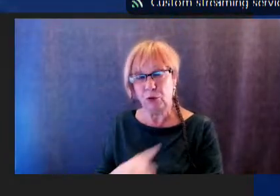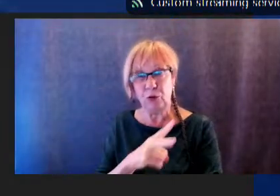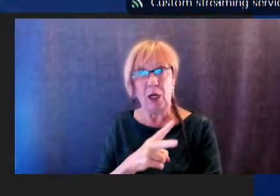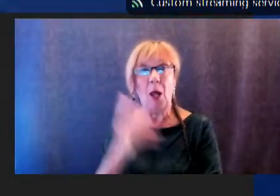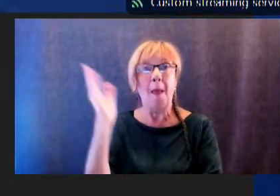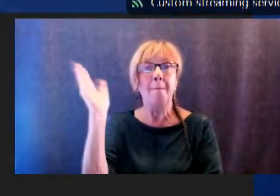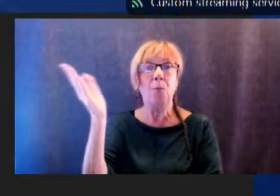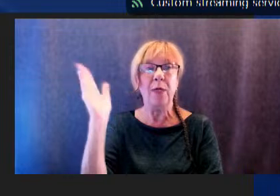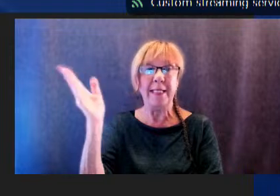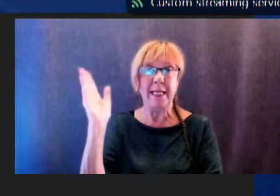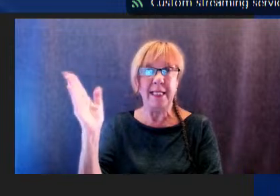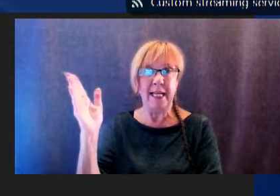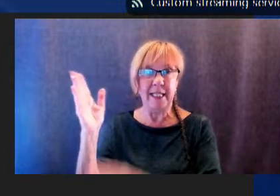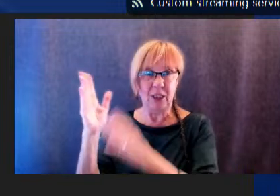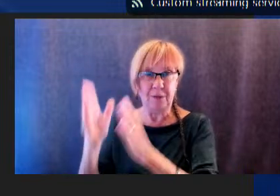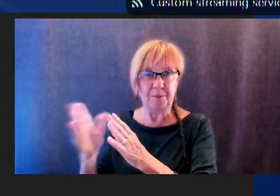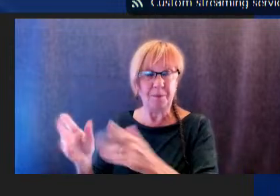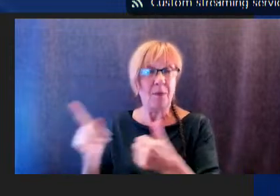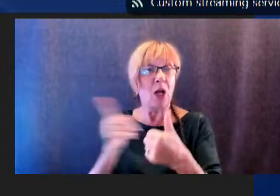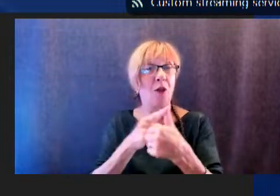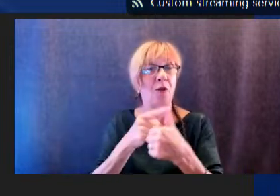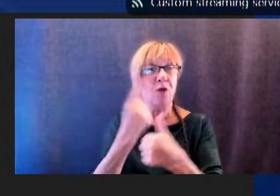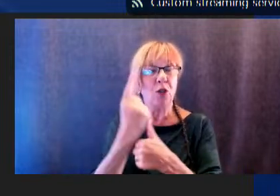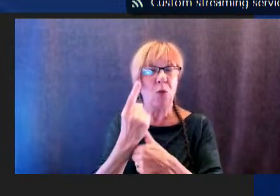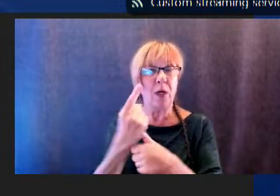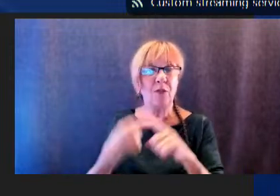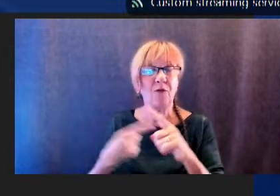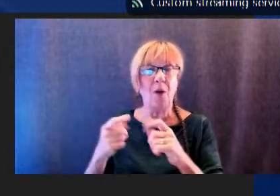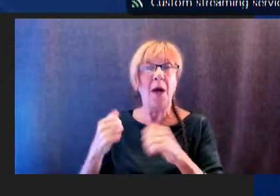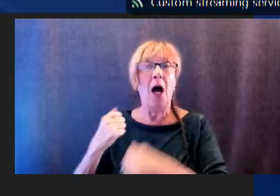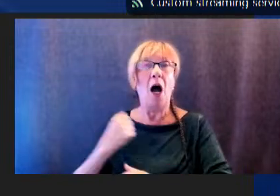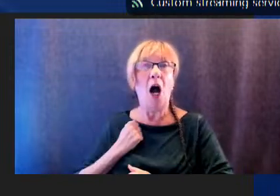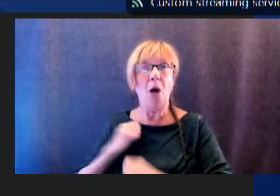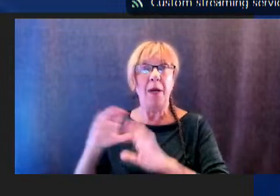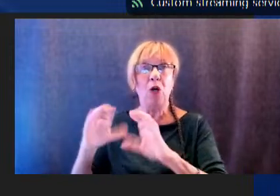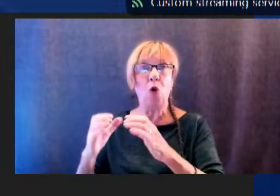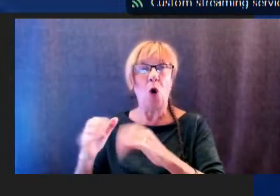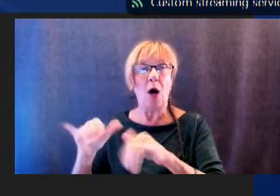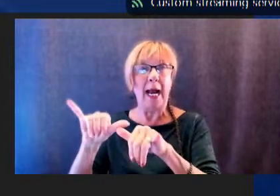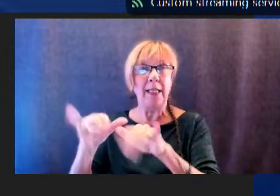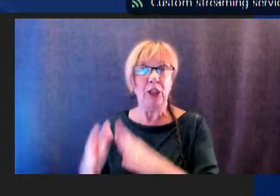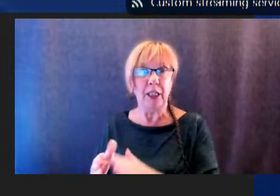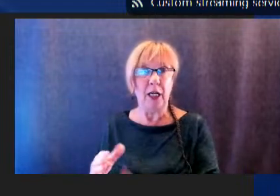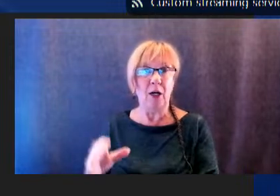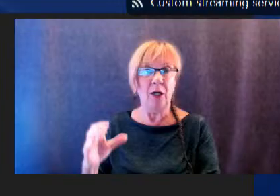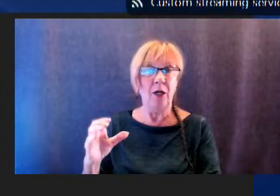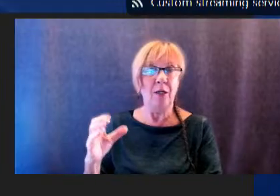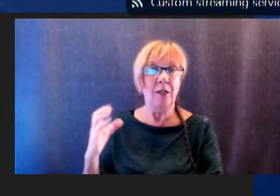presentations for the evening. Our first presentation is from the Army Corps of Engineers, Colonel Abichel.